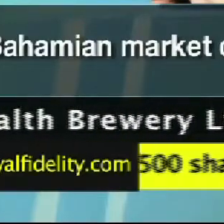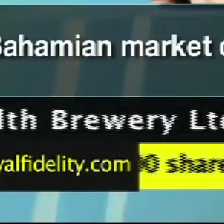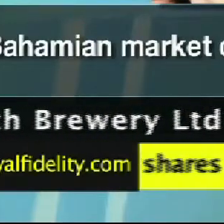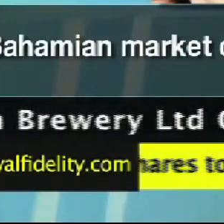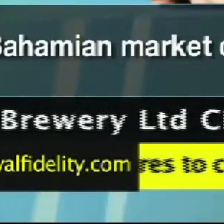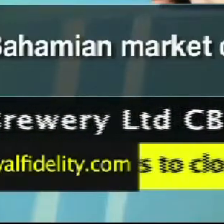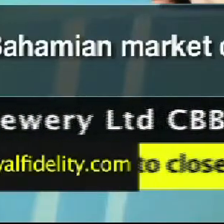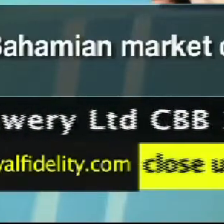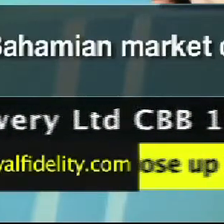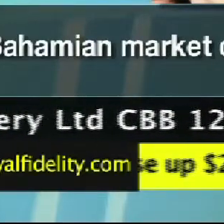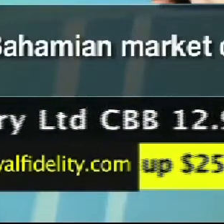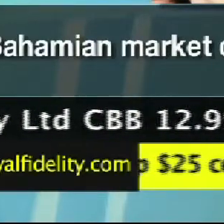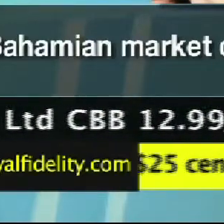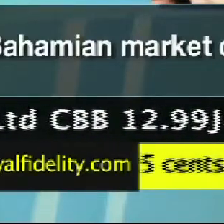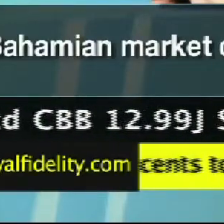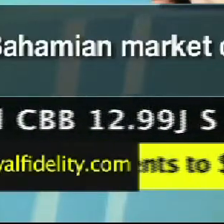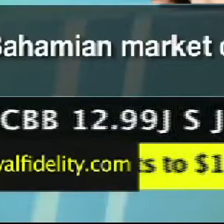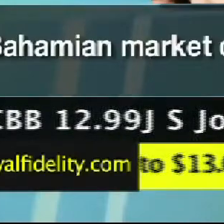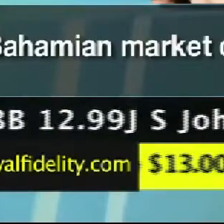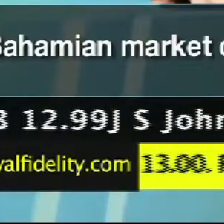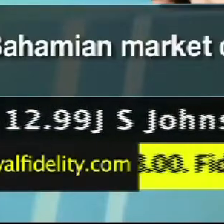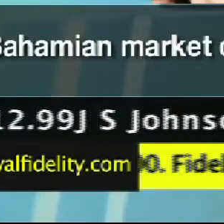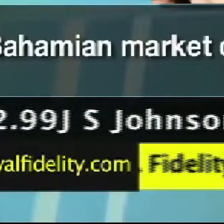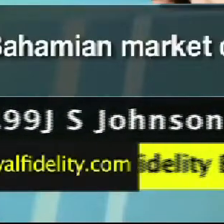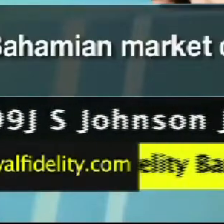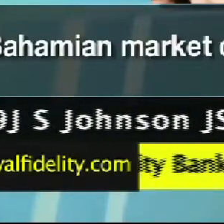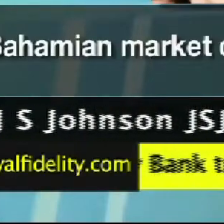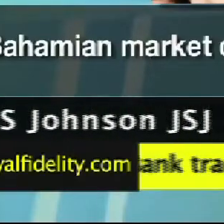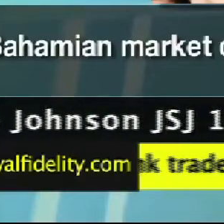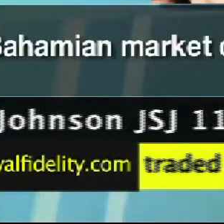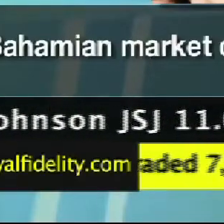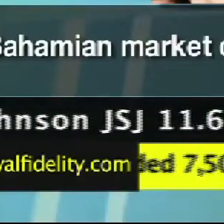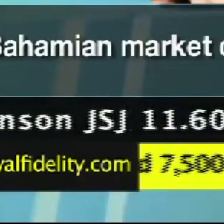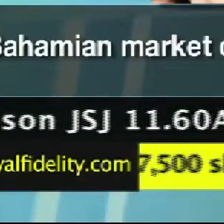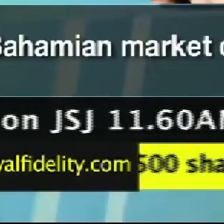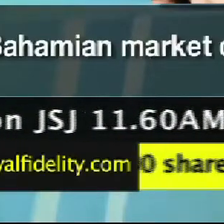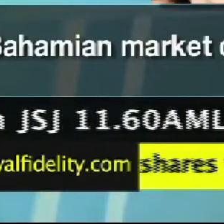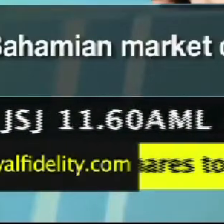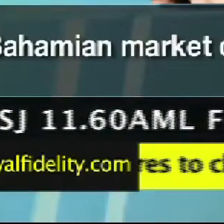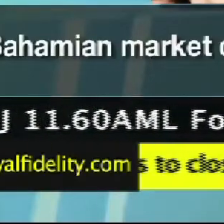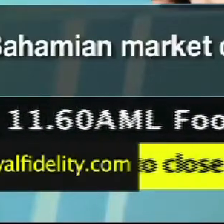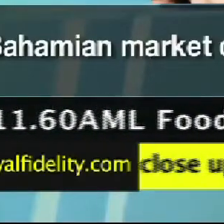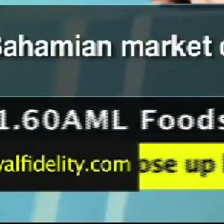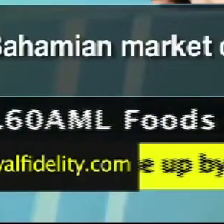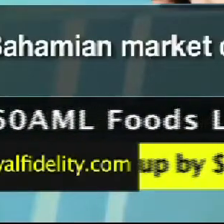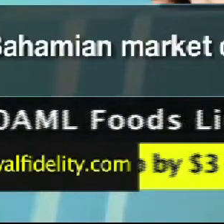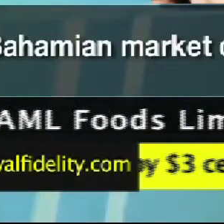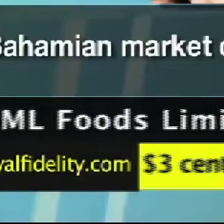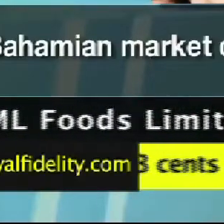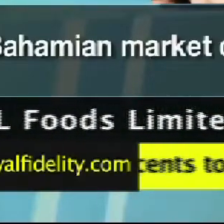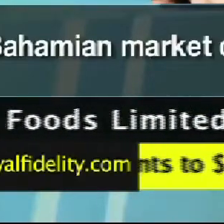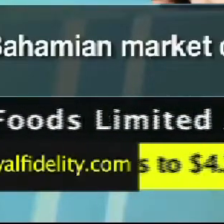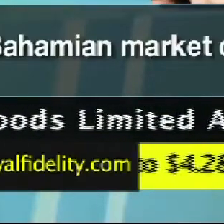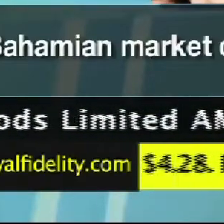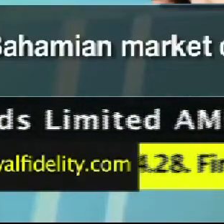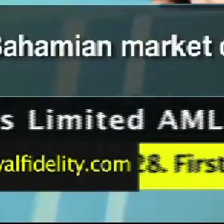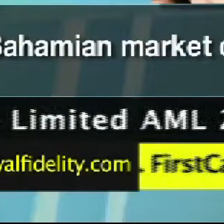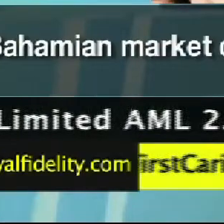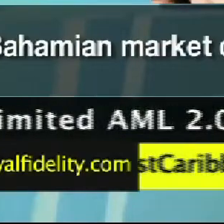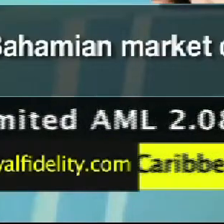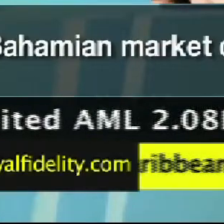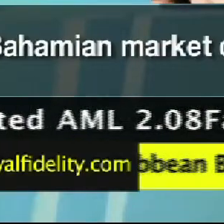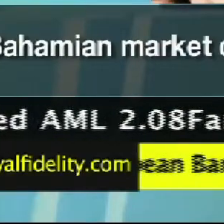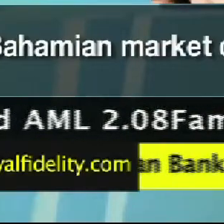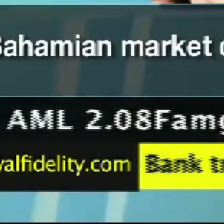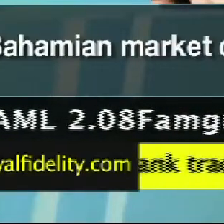mobile telephone sector. During a press conference yesterday, Prime Minister the Right Honorable Perry Christie said that the successful candidate will be